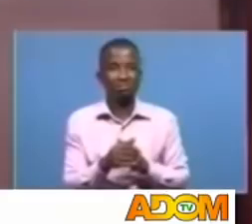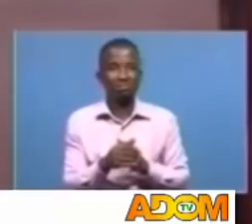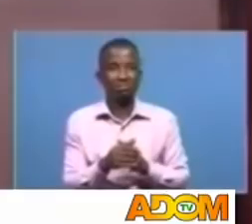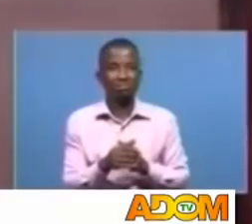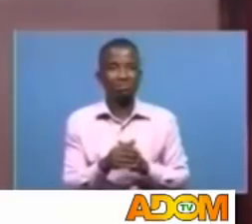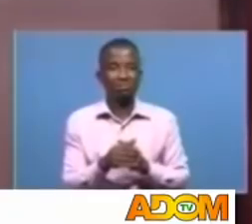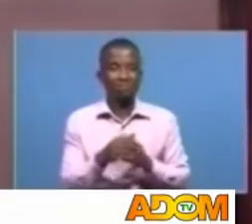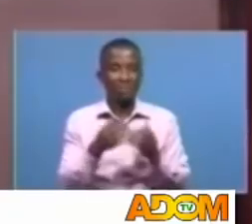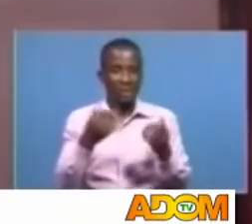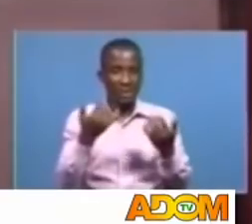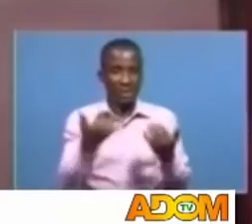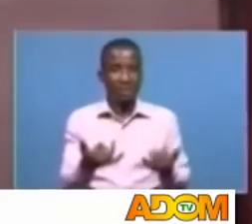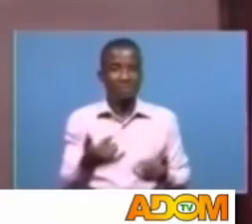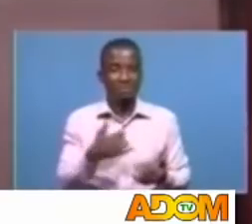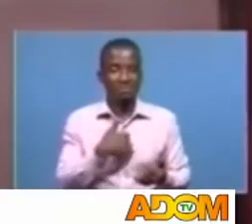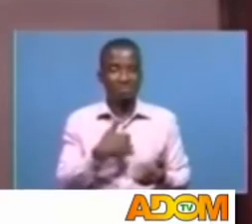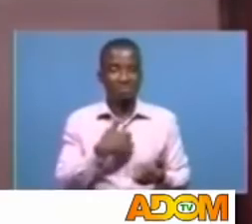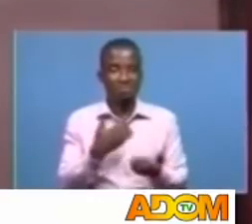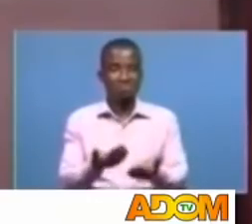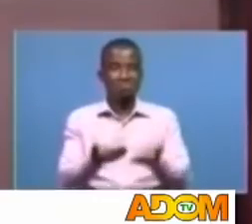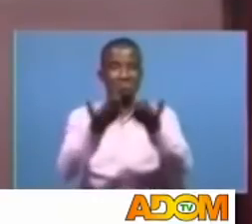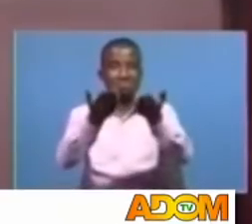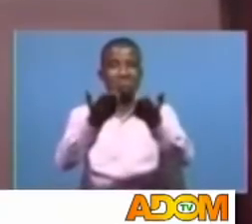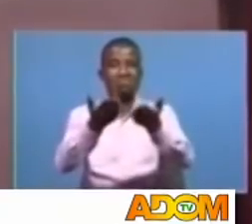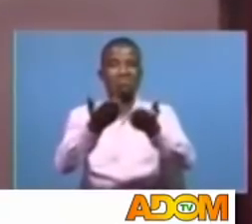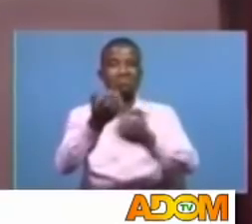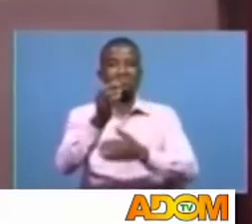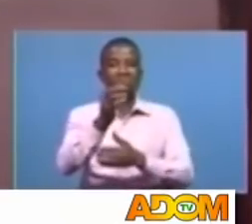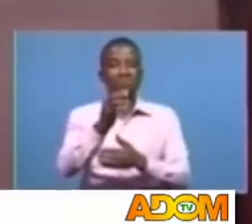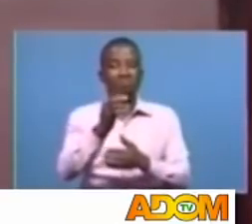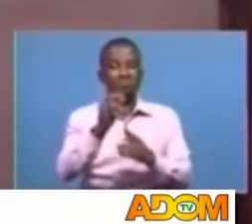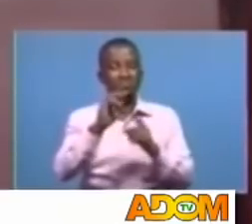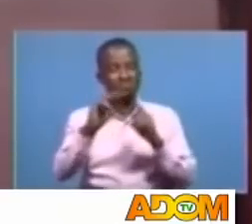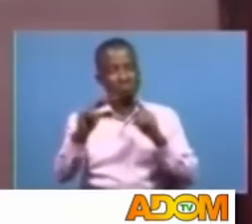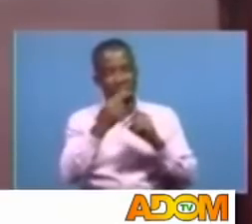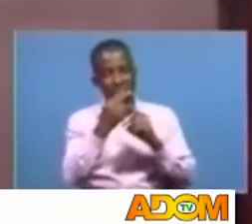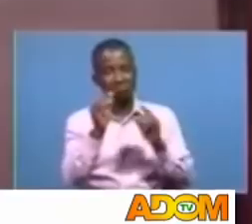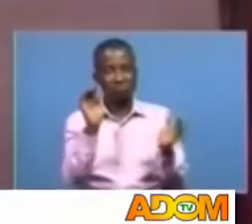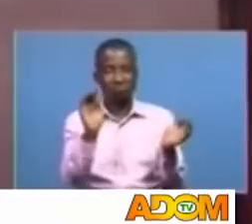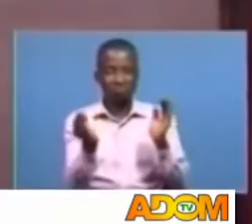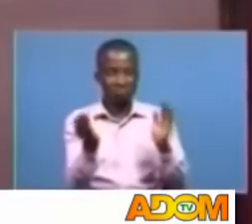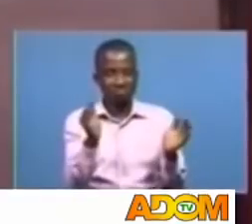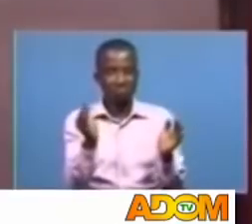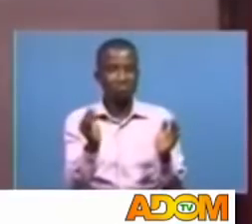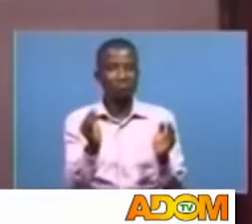to submit that a reference to